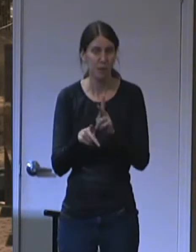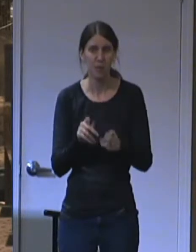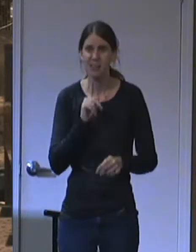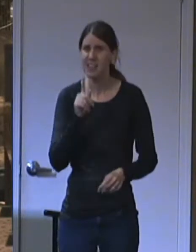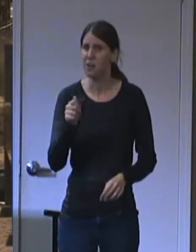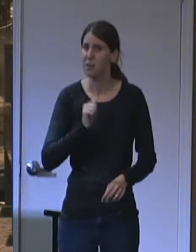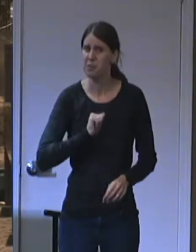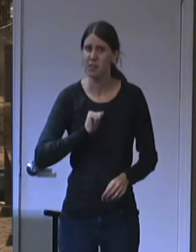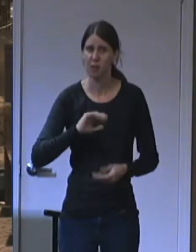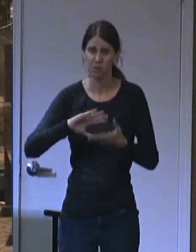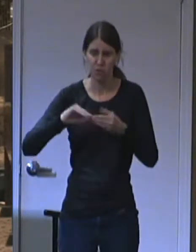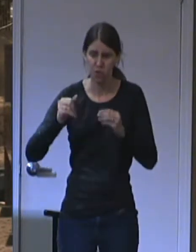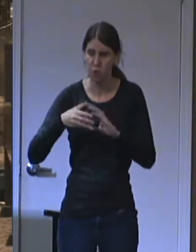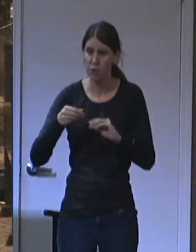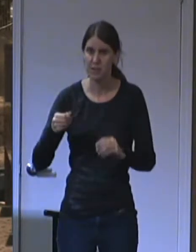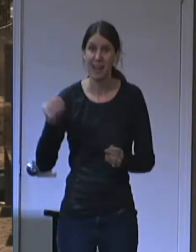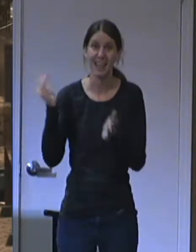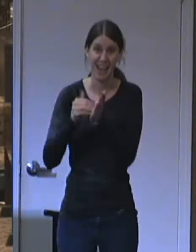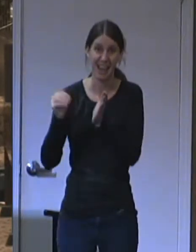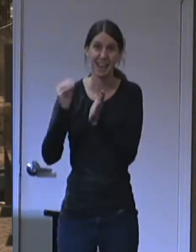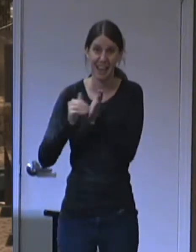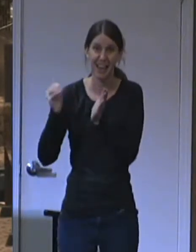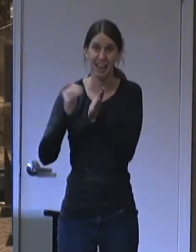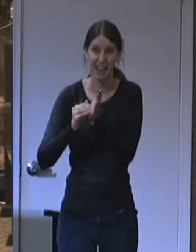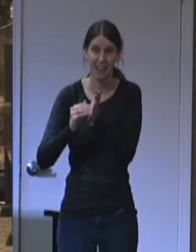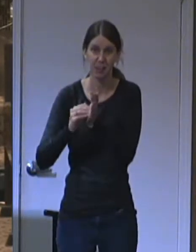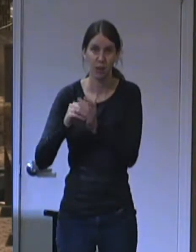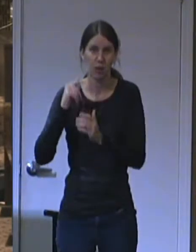and over and over again until they believe that that's what really happened.